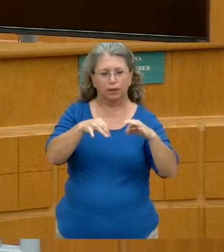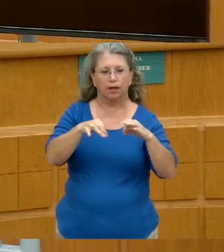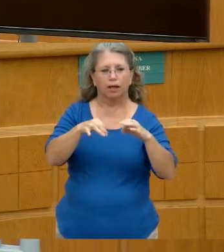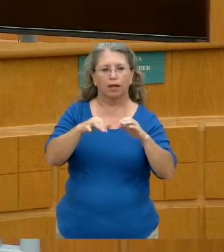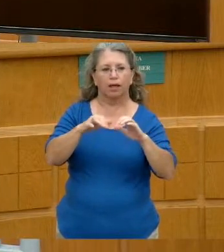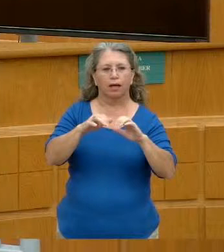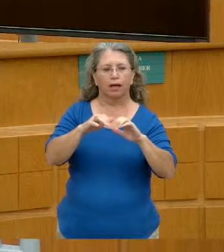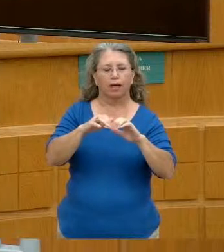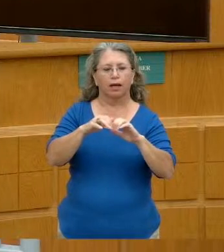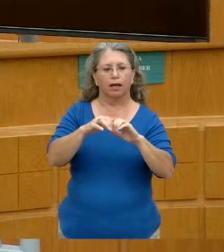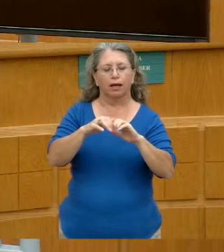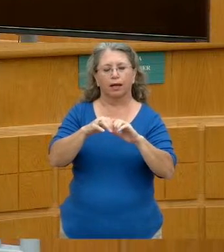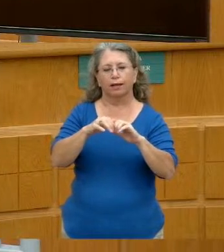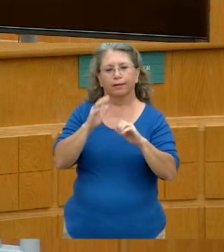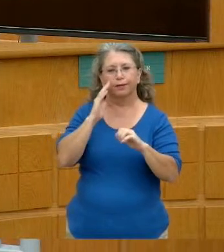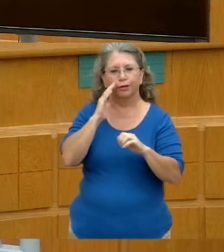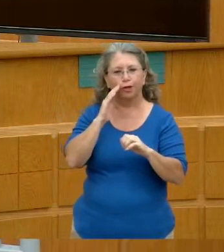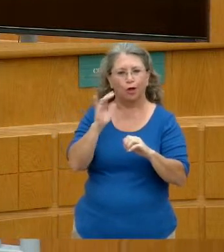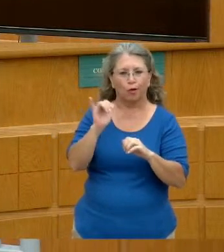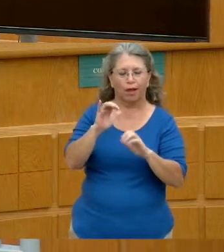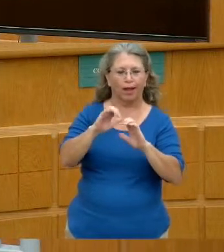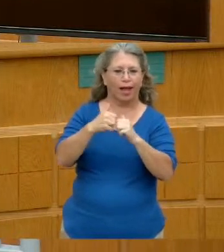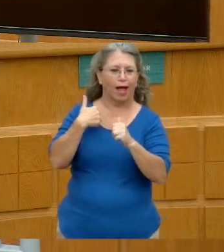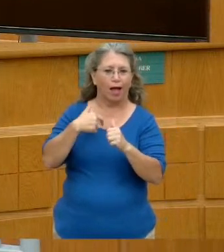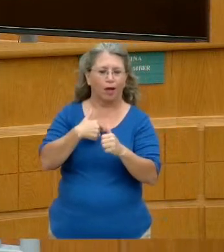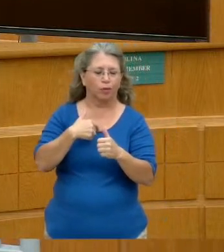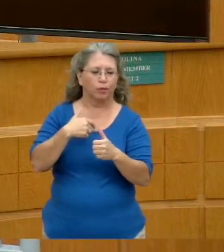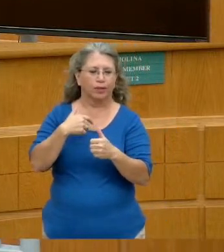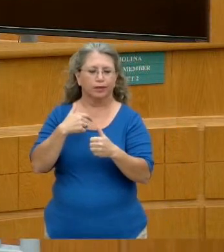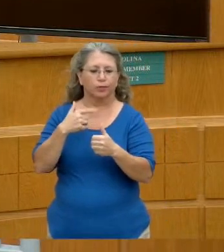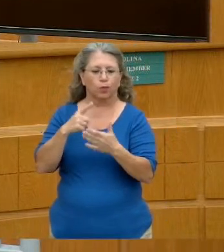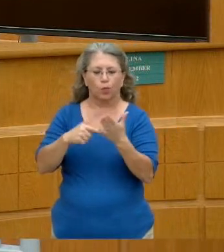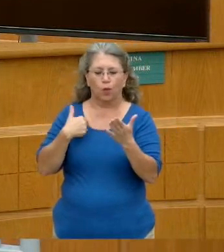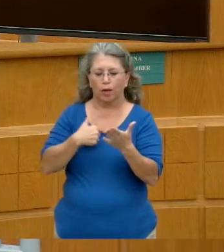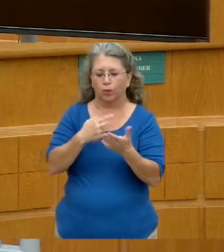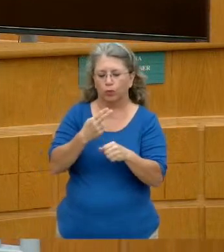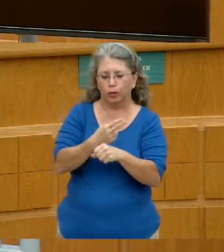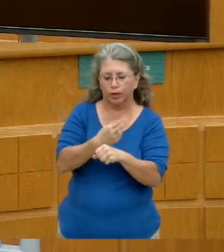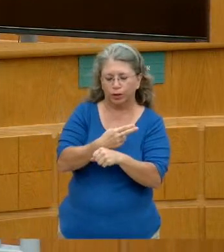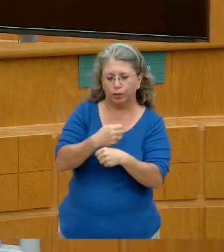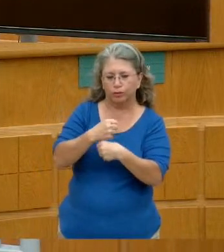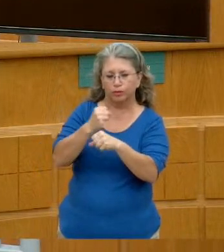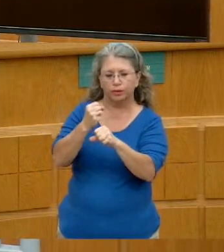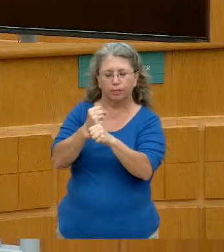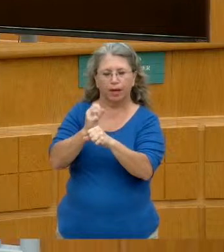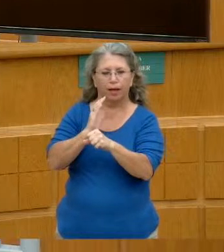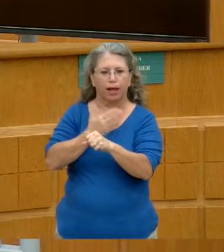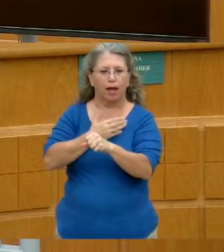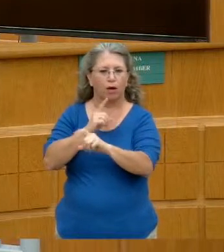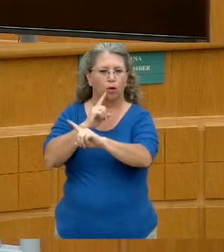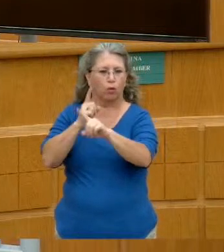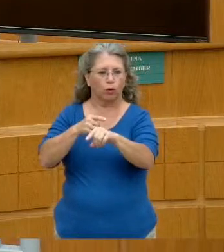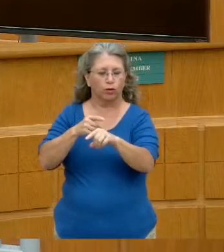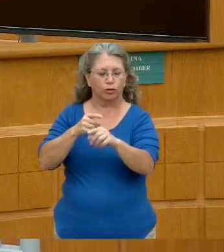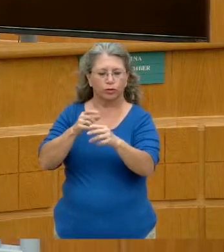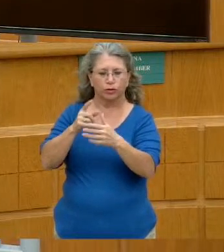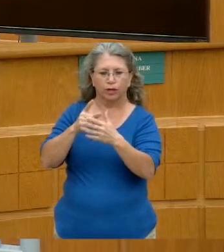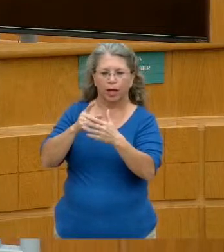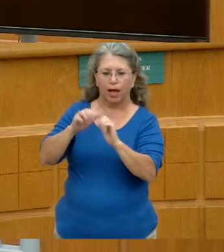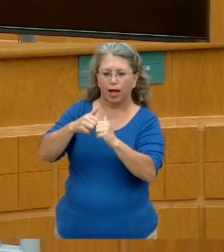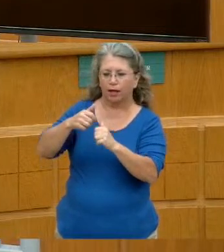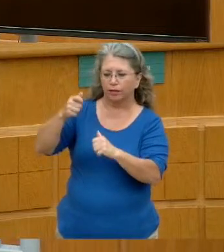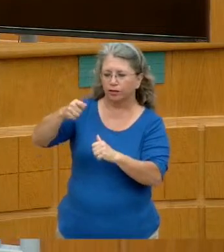the soup is made to come up with the rules and regulations that the judge is formulating, and that she doesn't do this